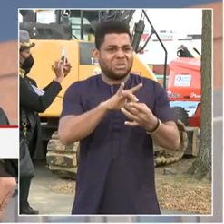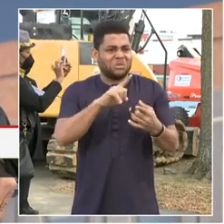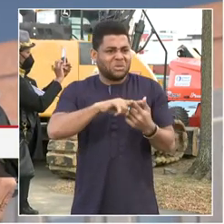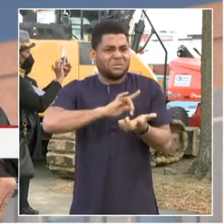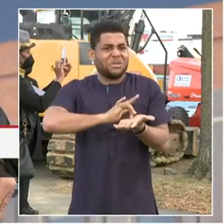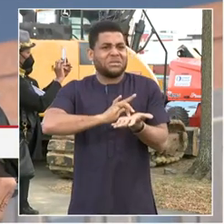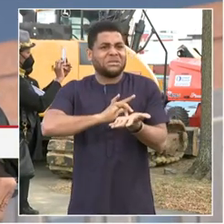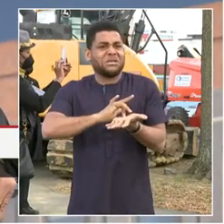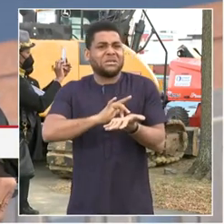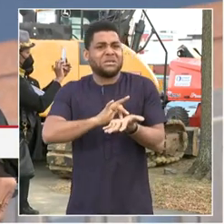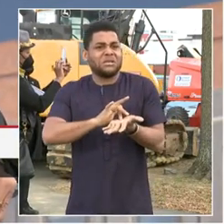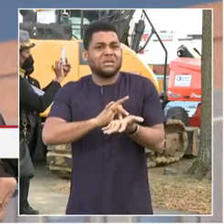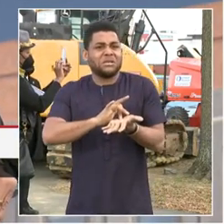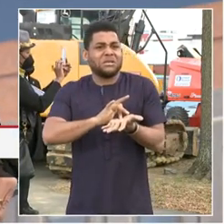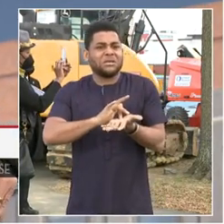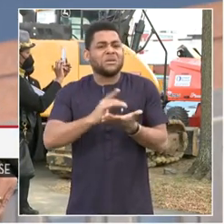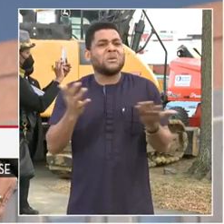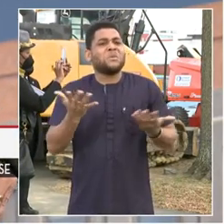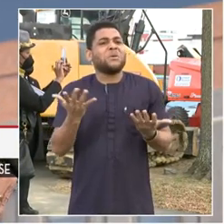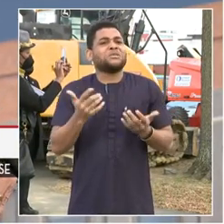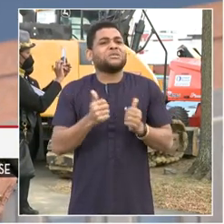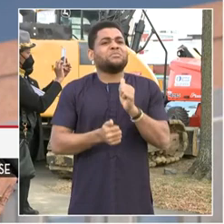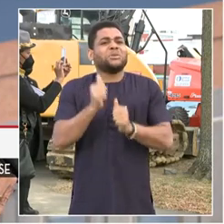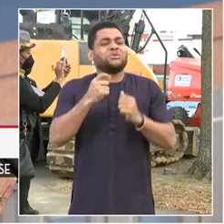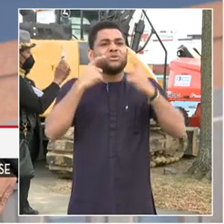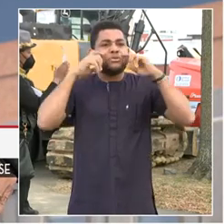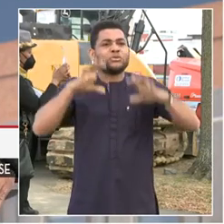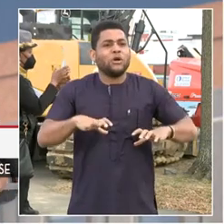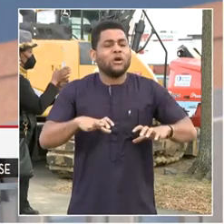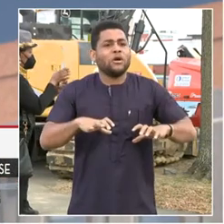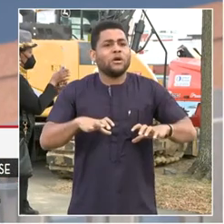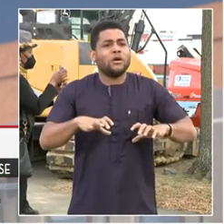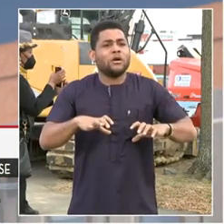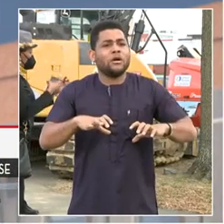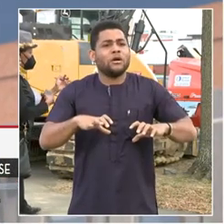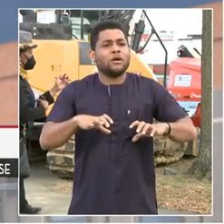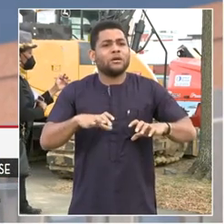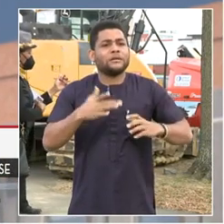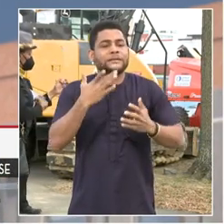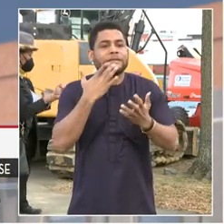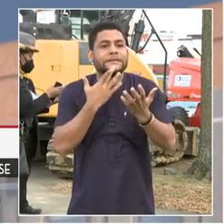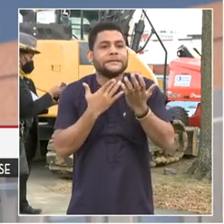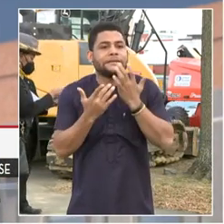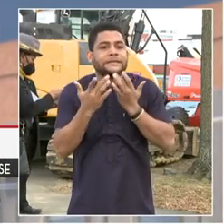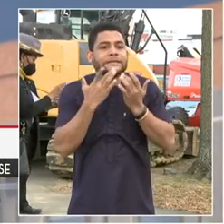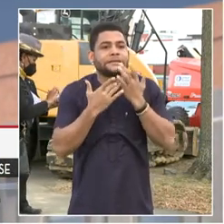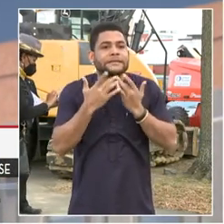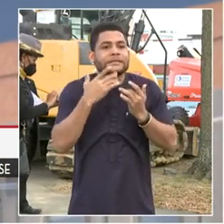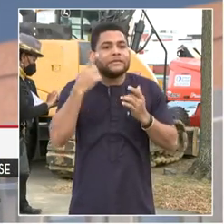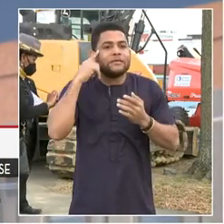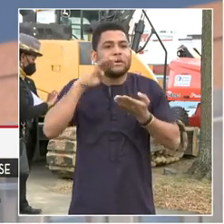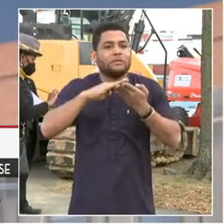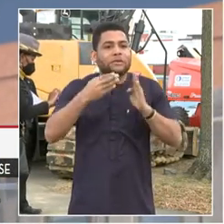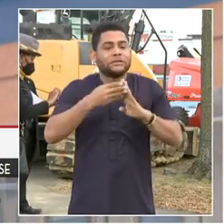shocking and inhumane." This quote by Dr. King is what